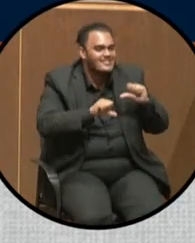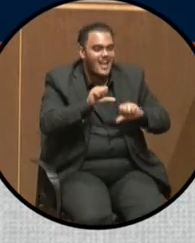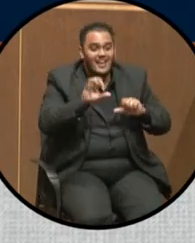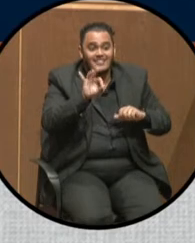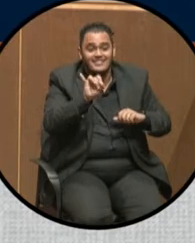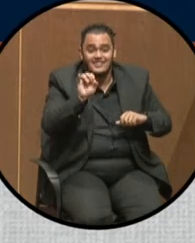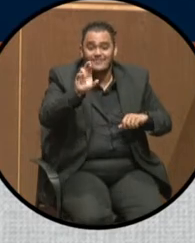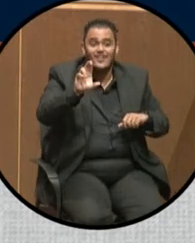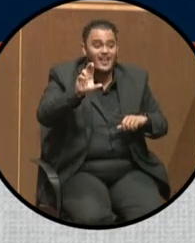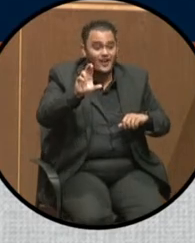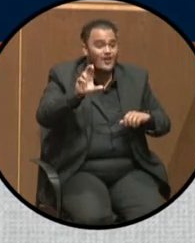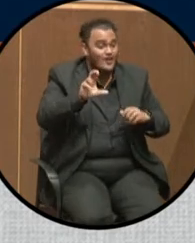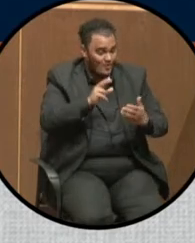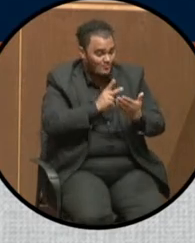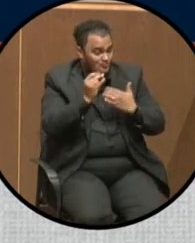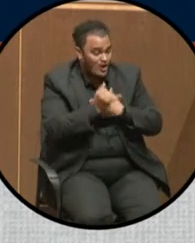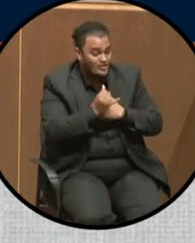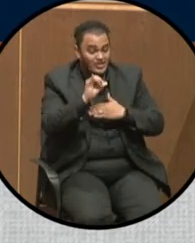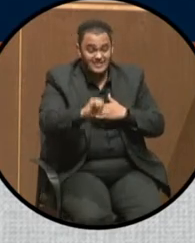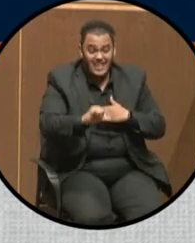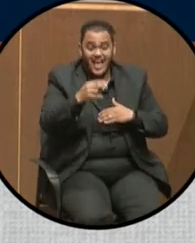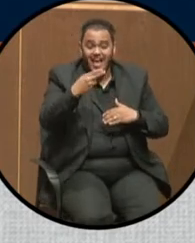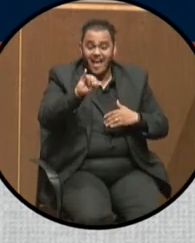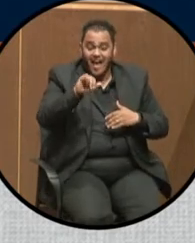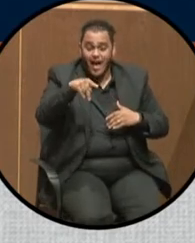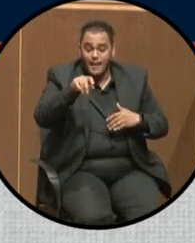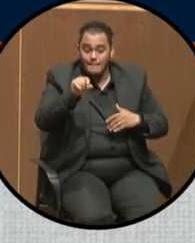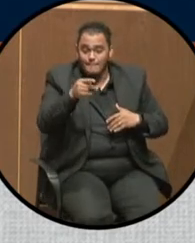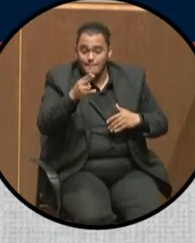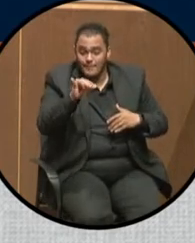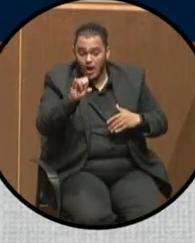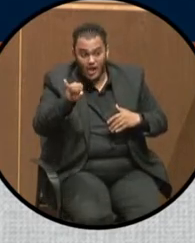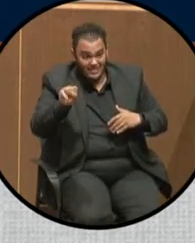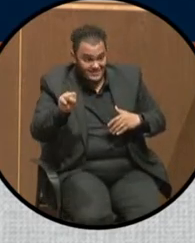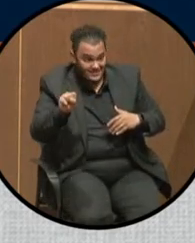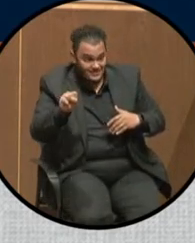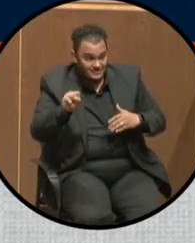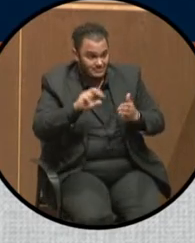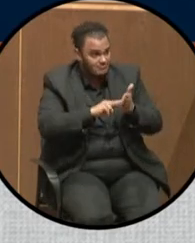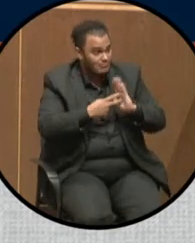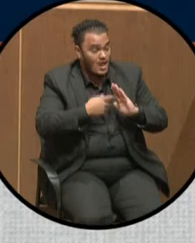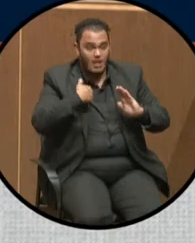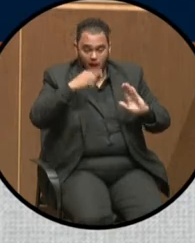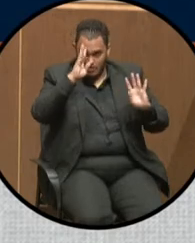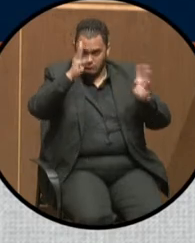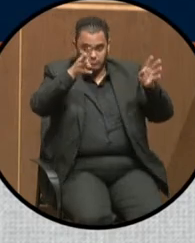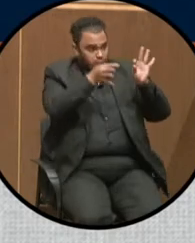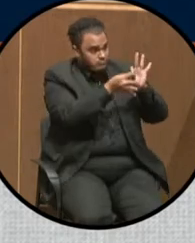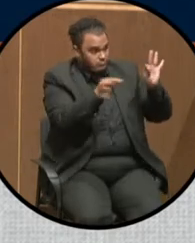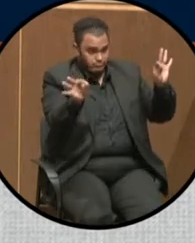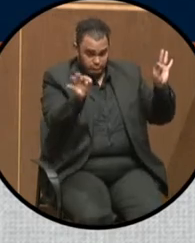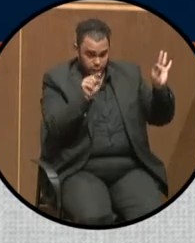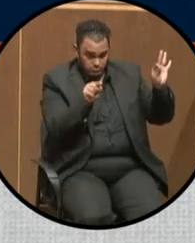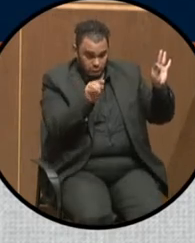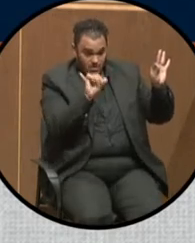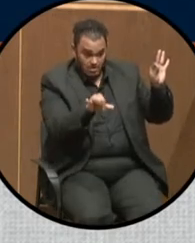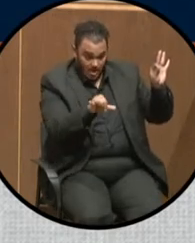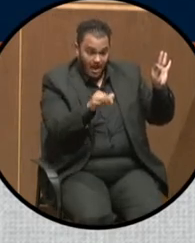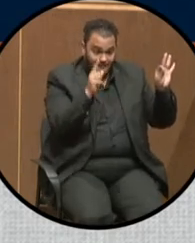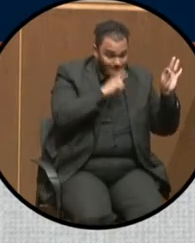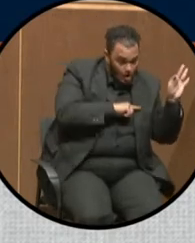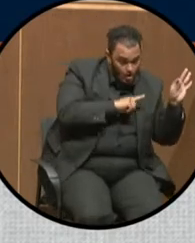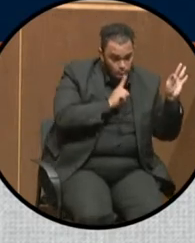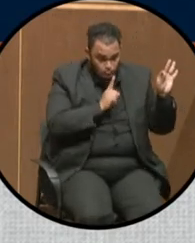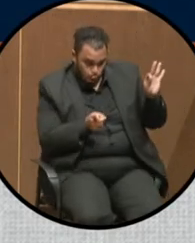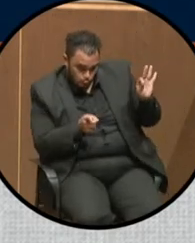guess, and you go on from there, proven either false or true. The thing that I'm most concerned about,